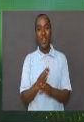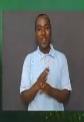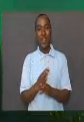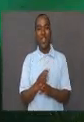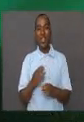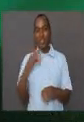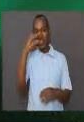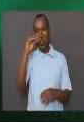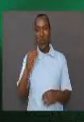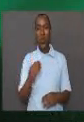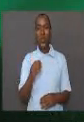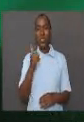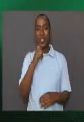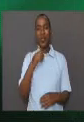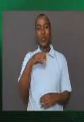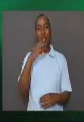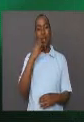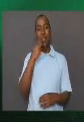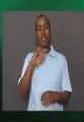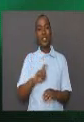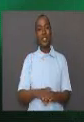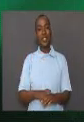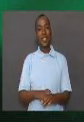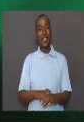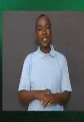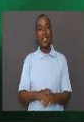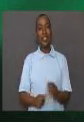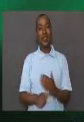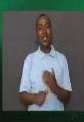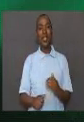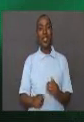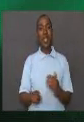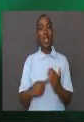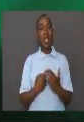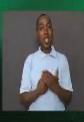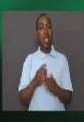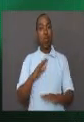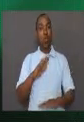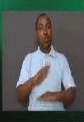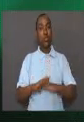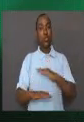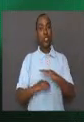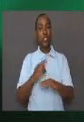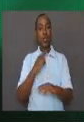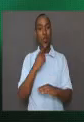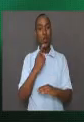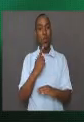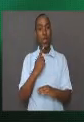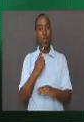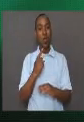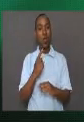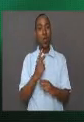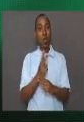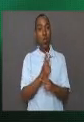intoxicated. This process is now used in a controlled way to